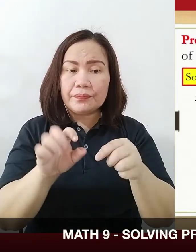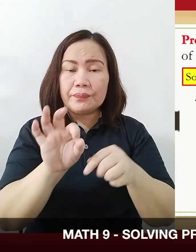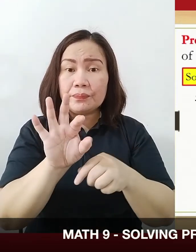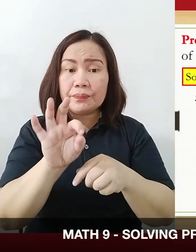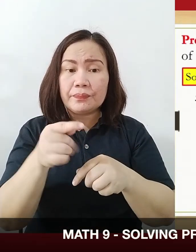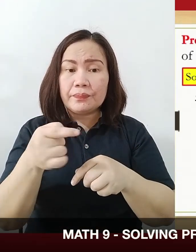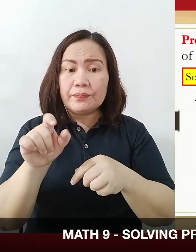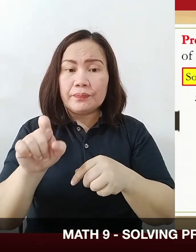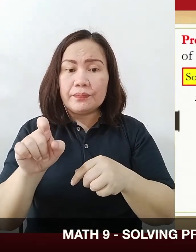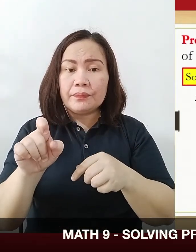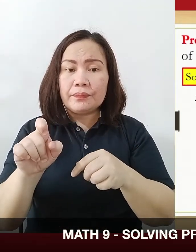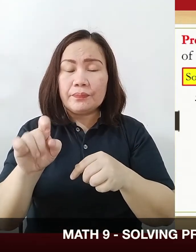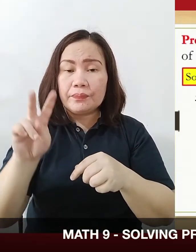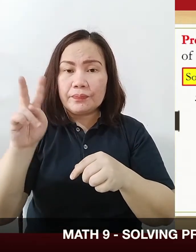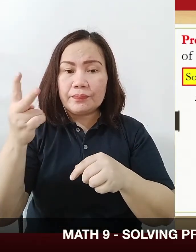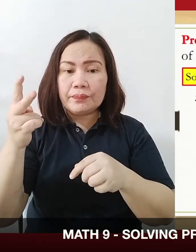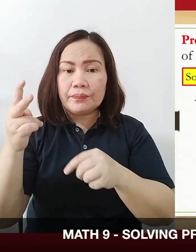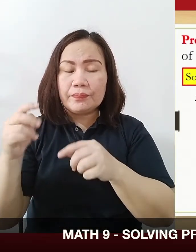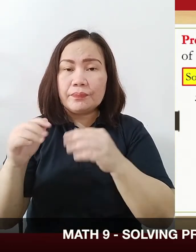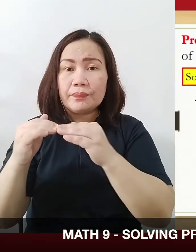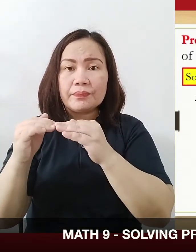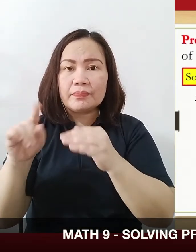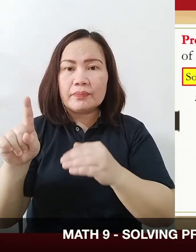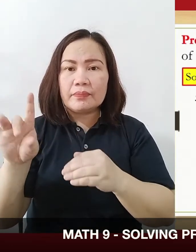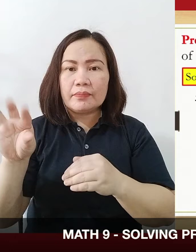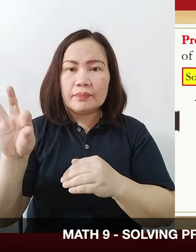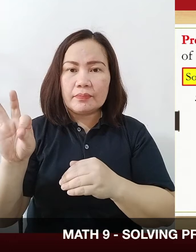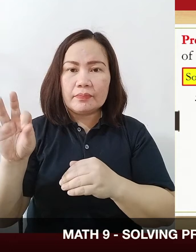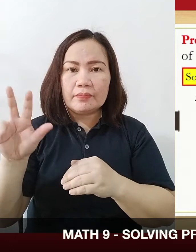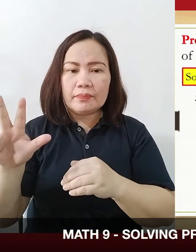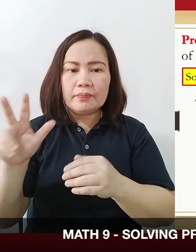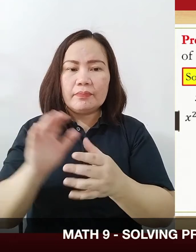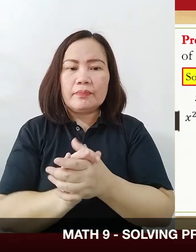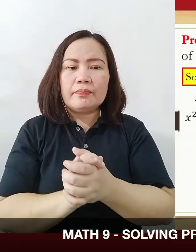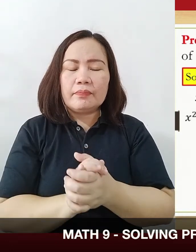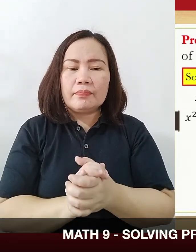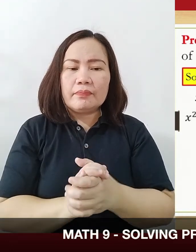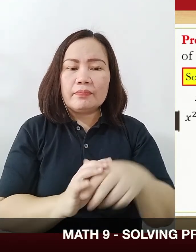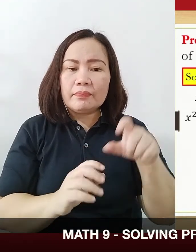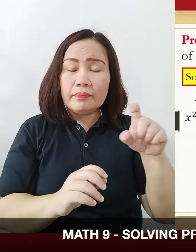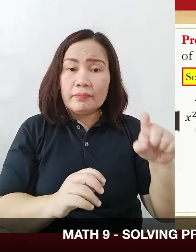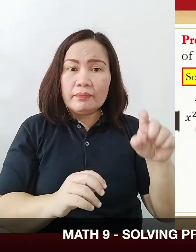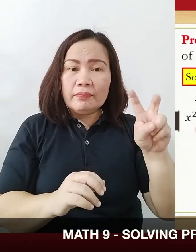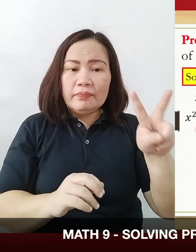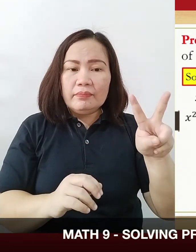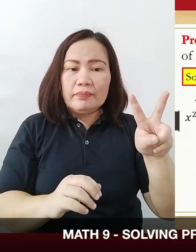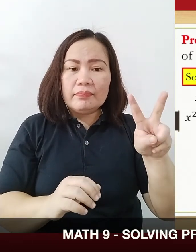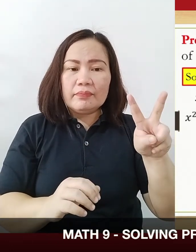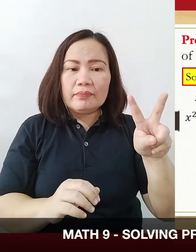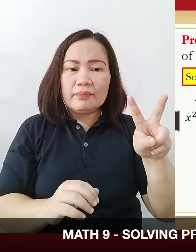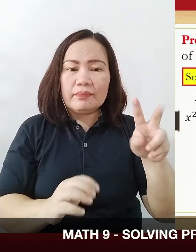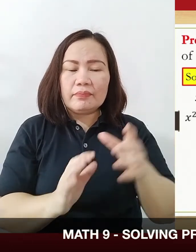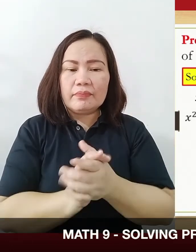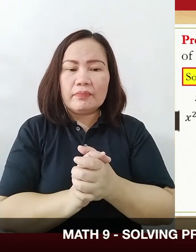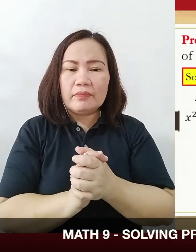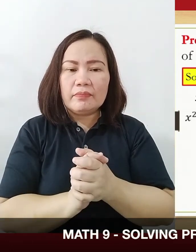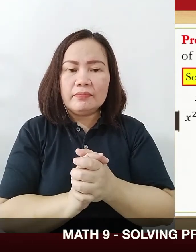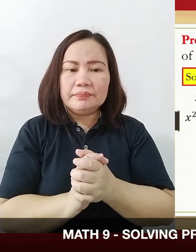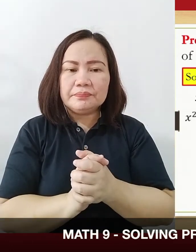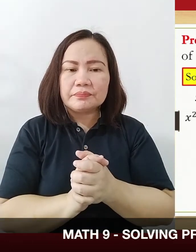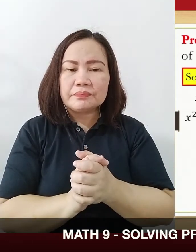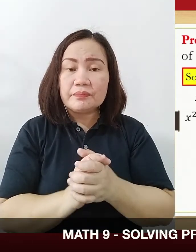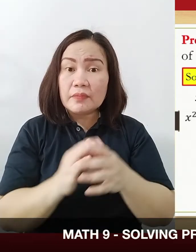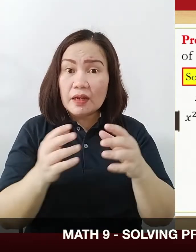plus the square of 19 minus x is equal to 193. So, x squared, this is the square